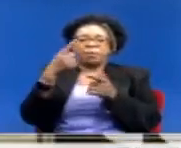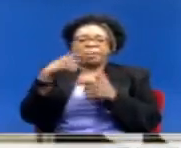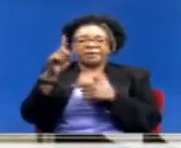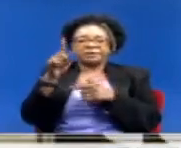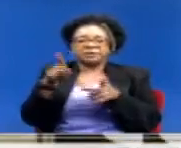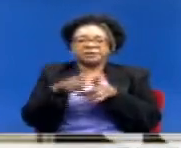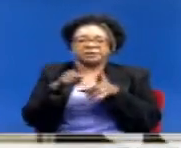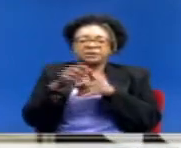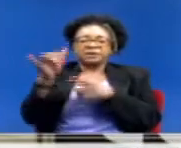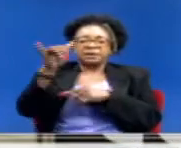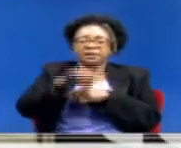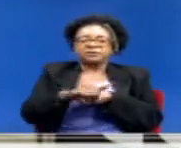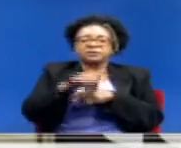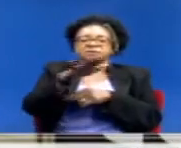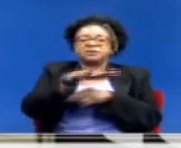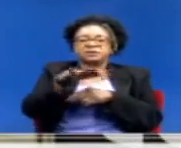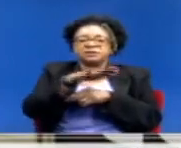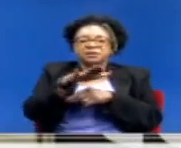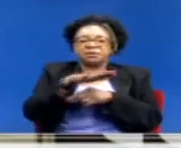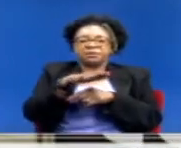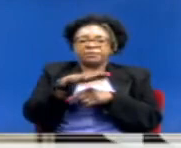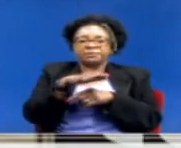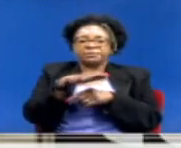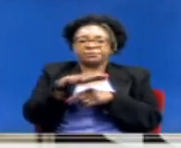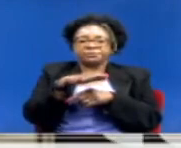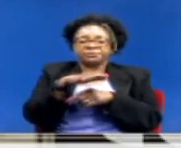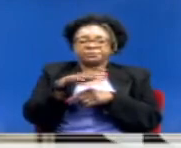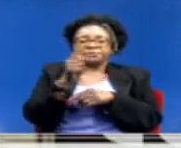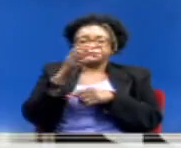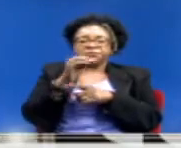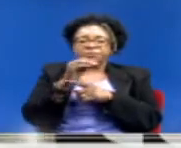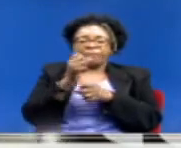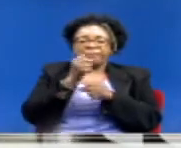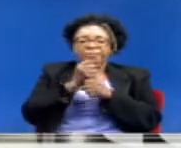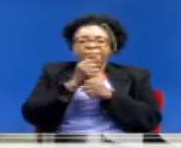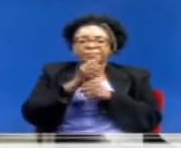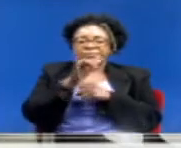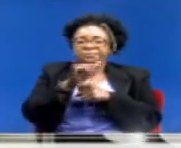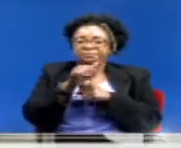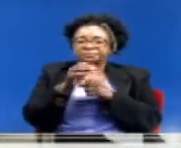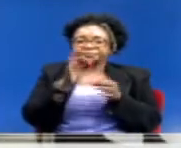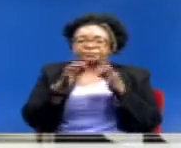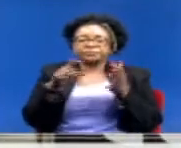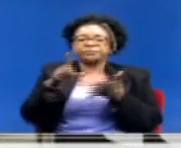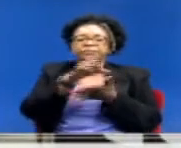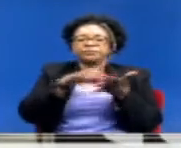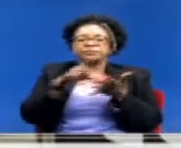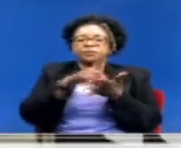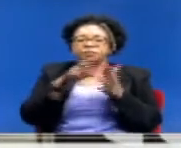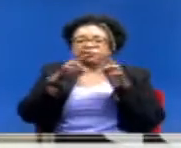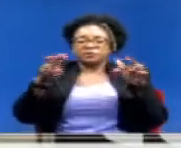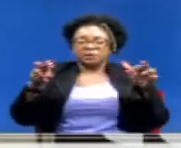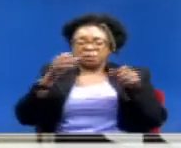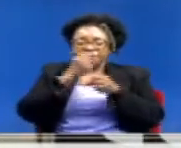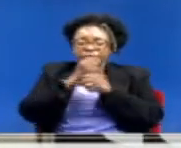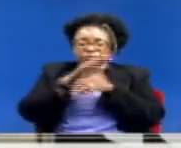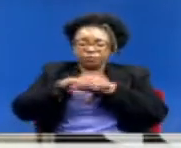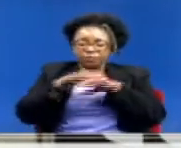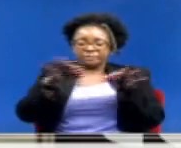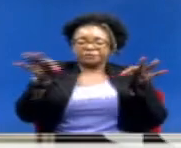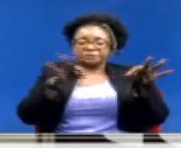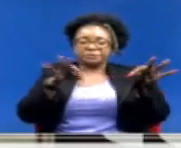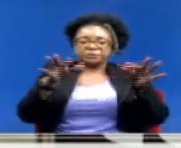area that we saw, we like it. So do a good location check, do a good measurement with GPS